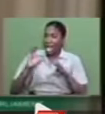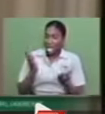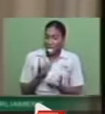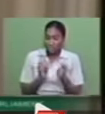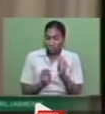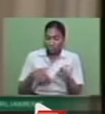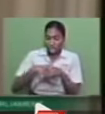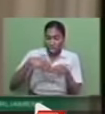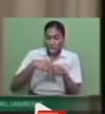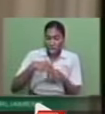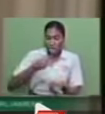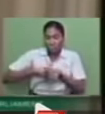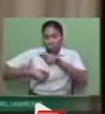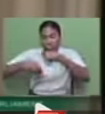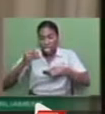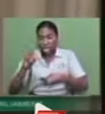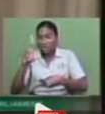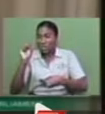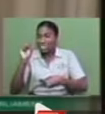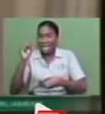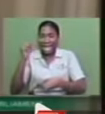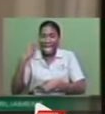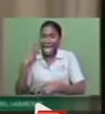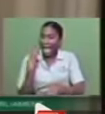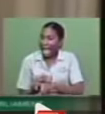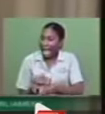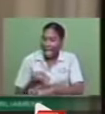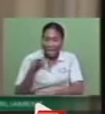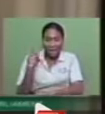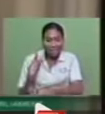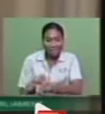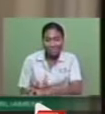most frequently US dollars for consumers and businesses.